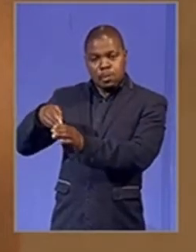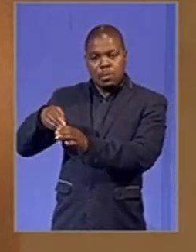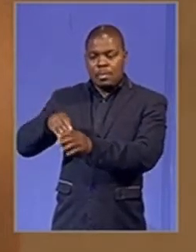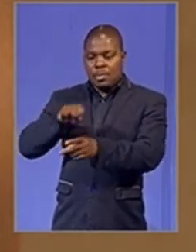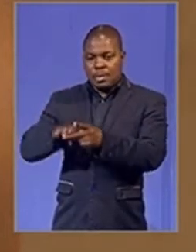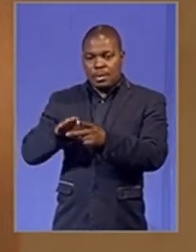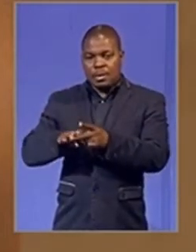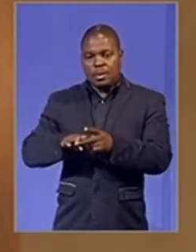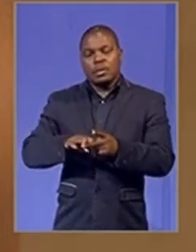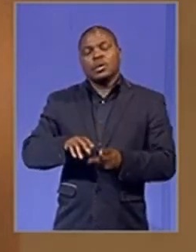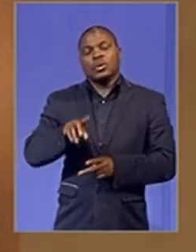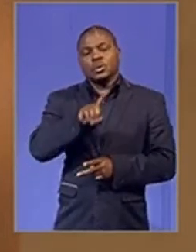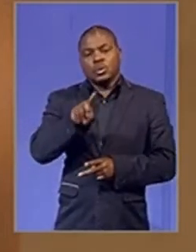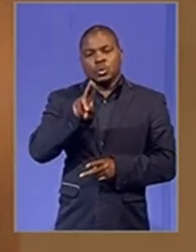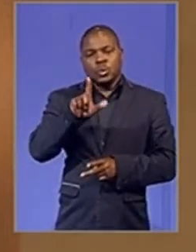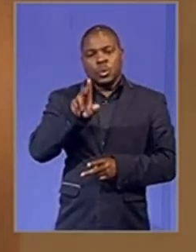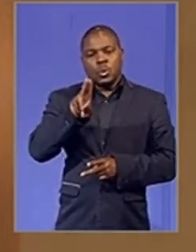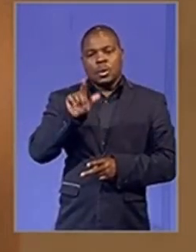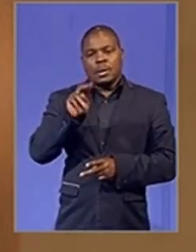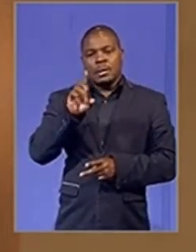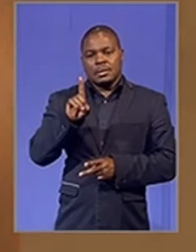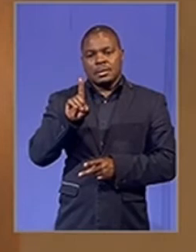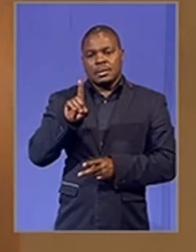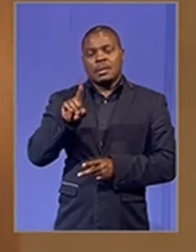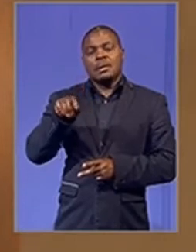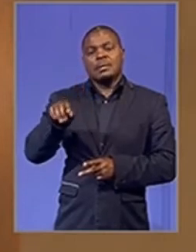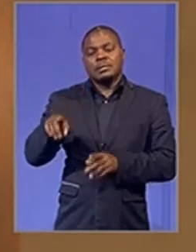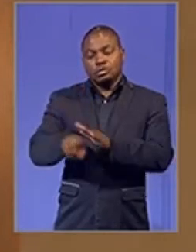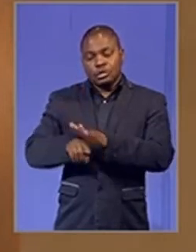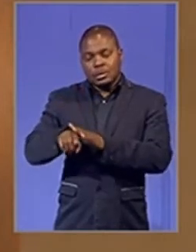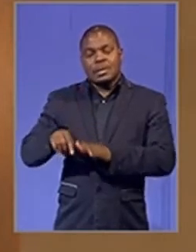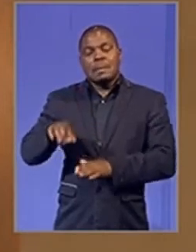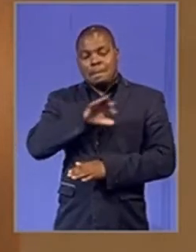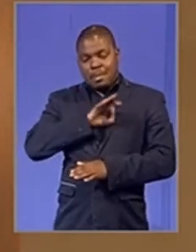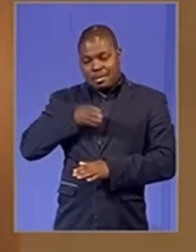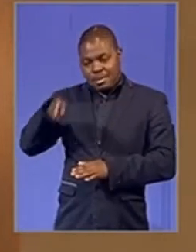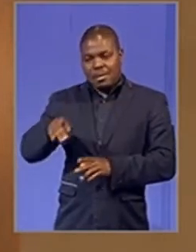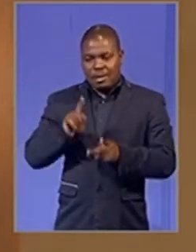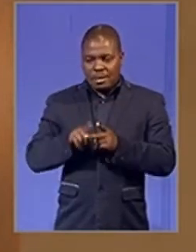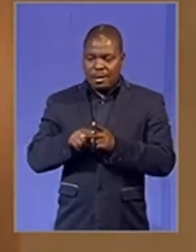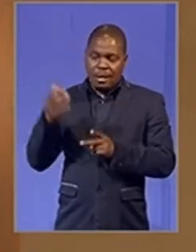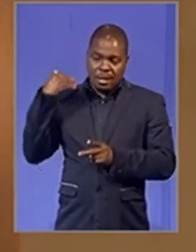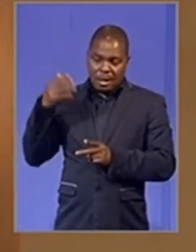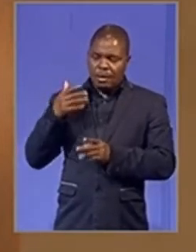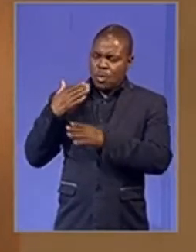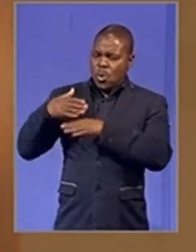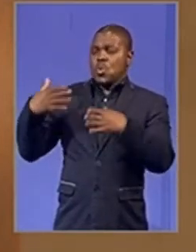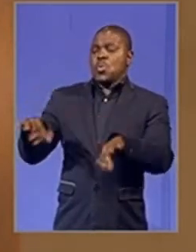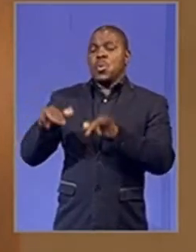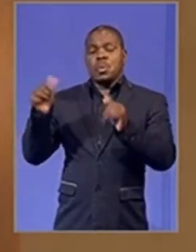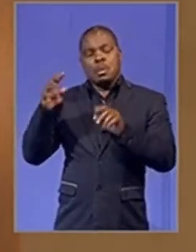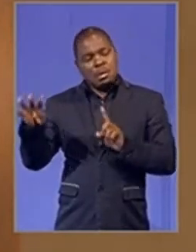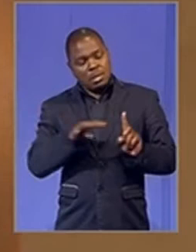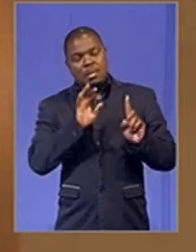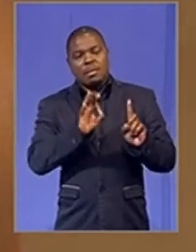the Zululand district. She left a mark as an IFP mayor, and may her